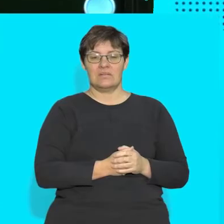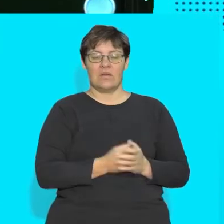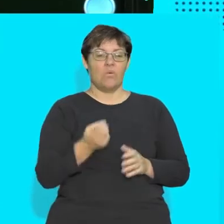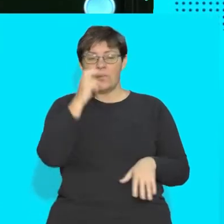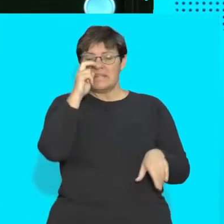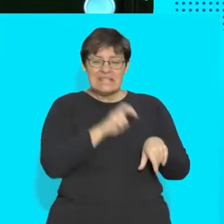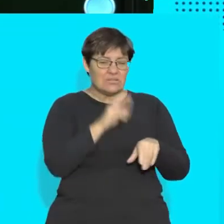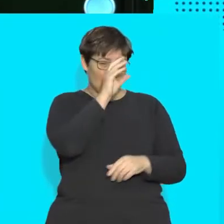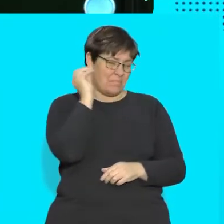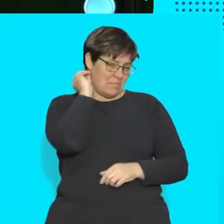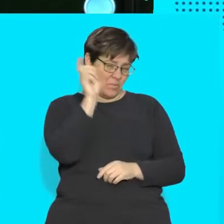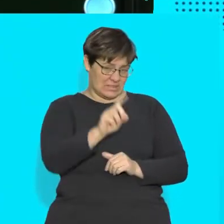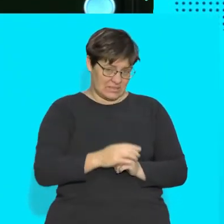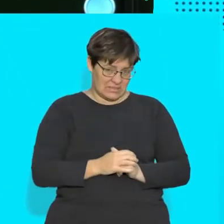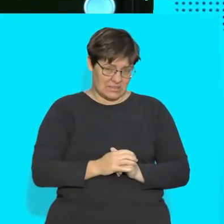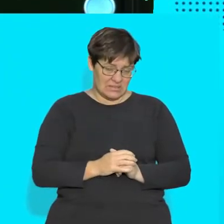do we need to remember here?